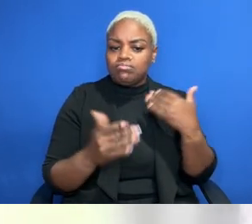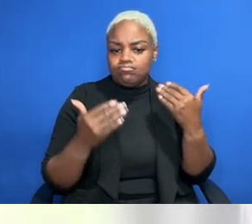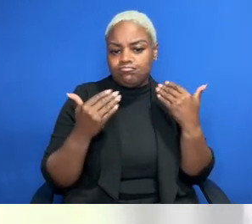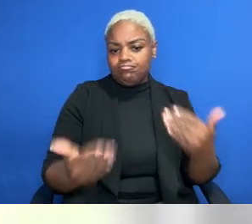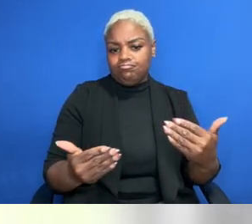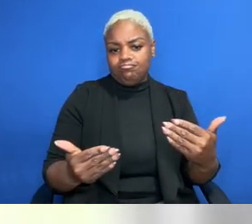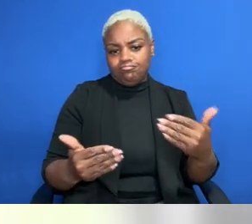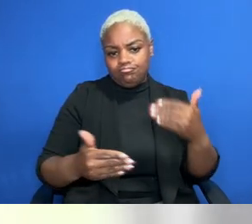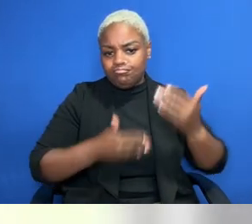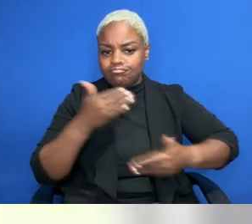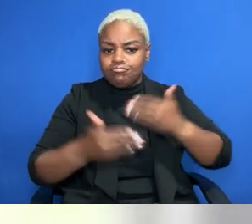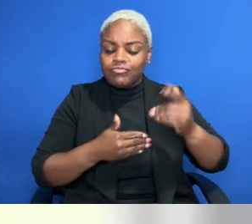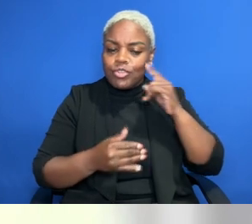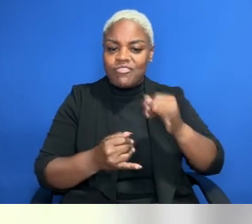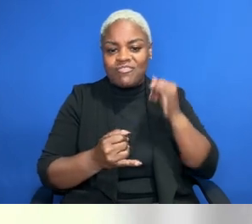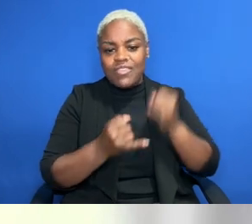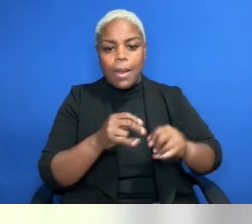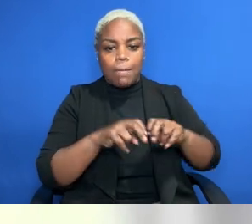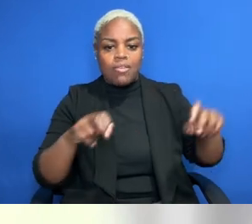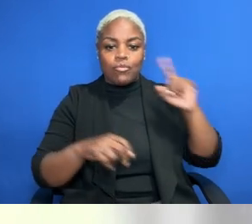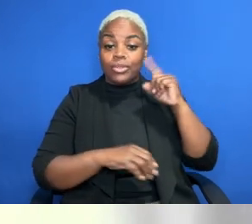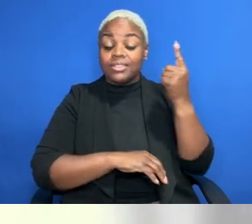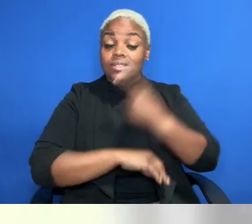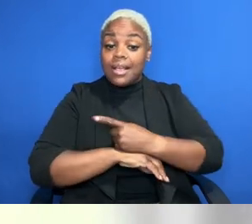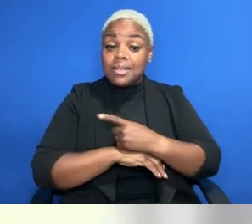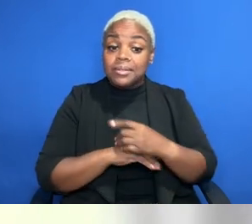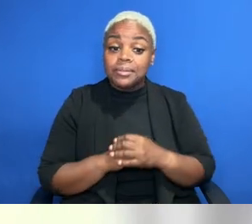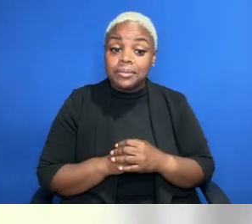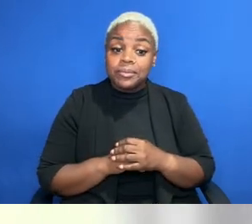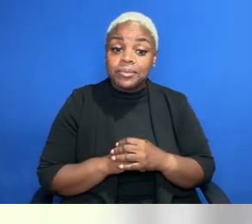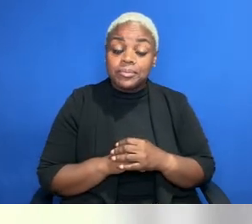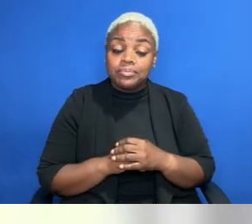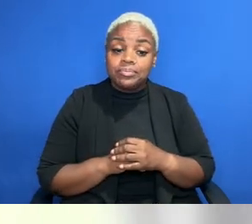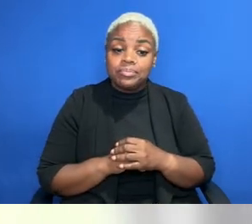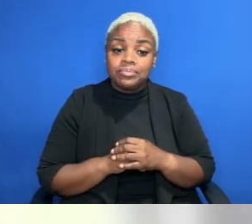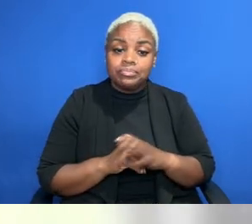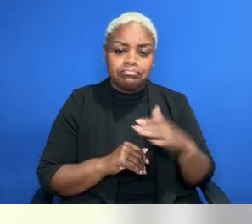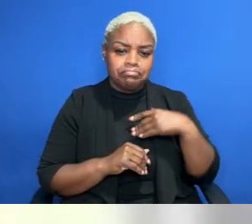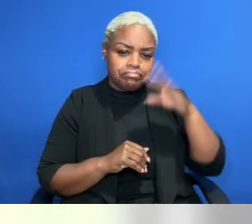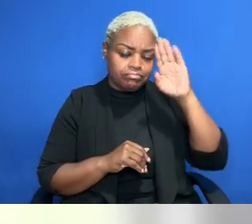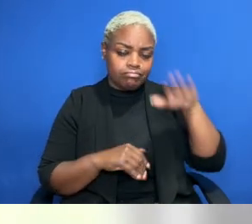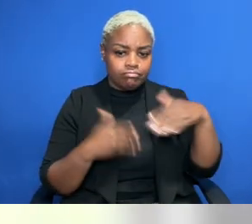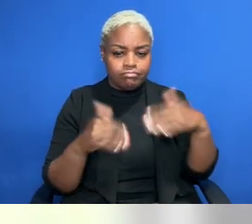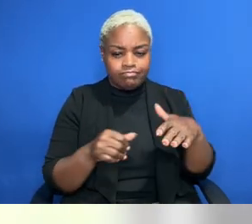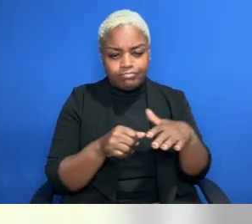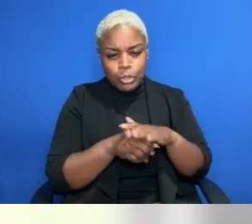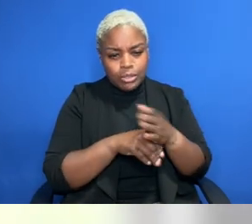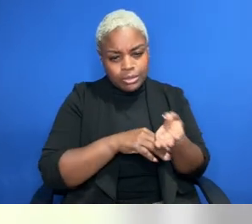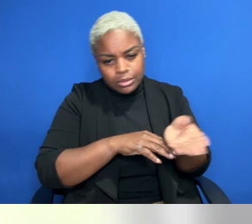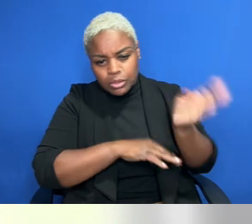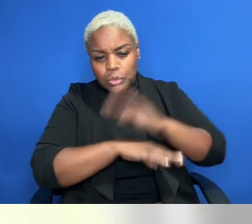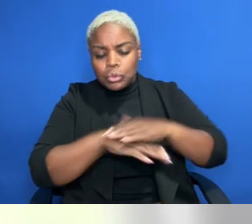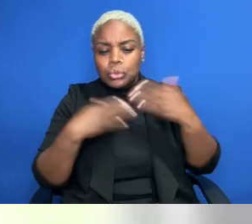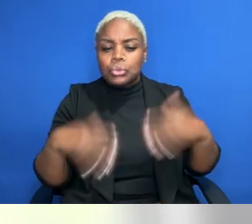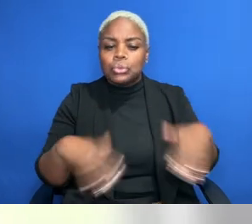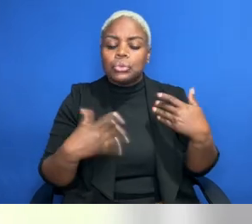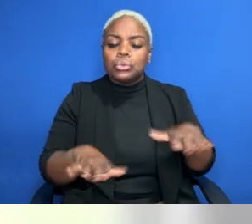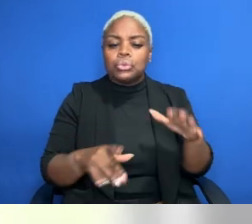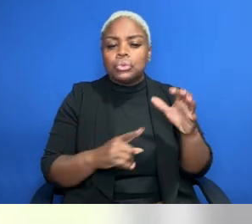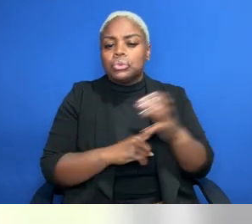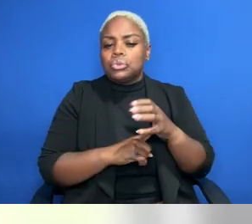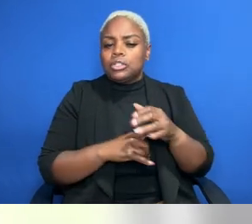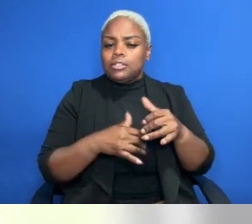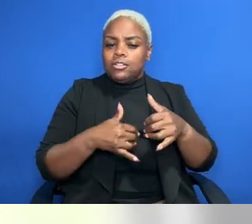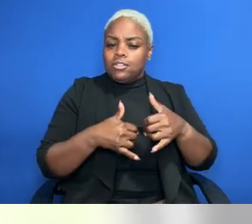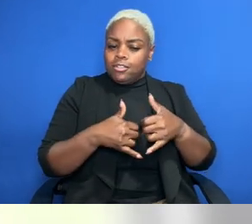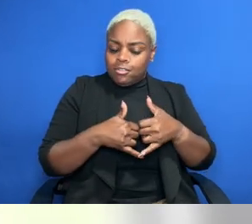minutes before we fully launch into the final panel of the day. I know it's been a very full